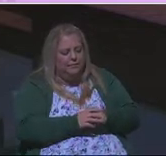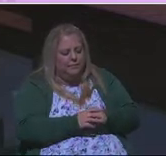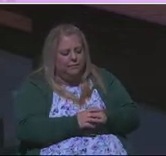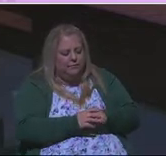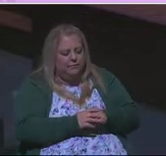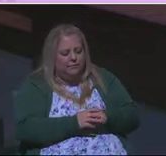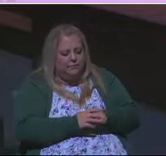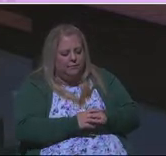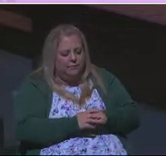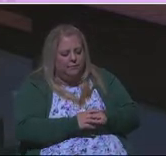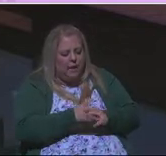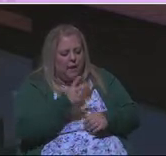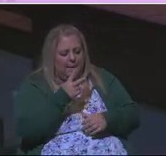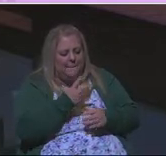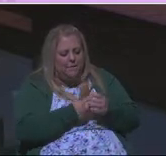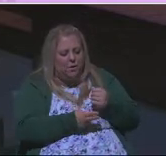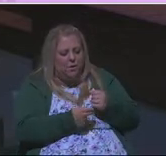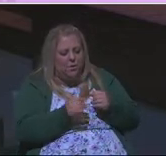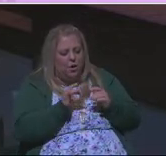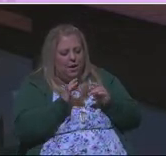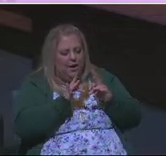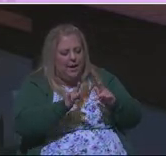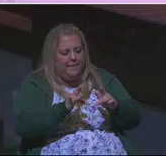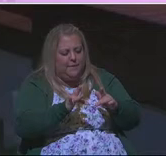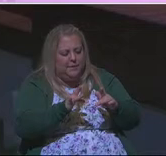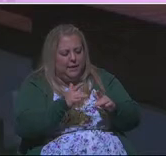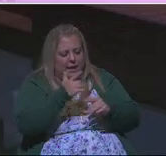And both of those are empty